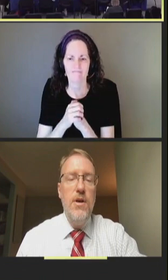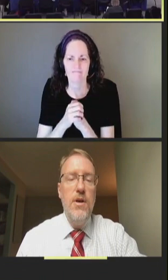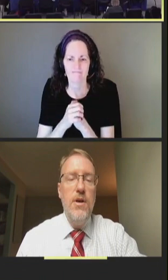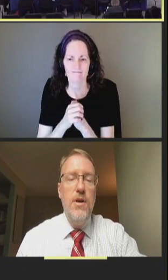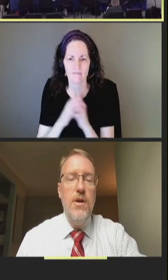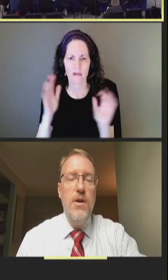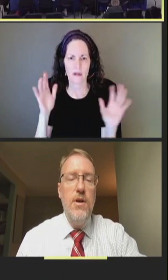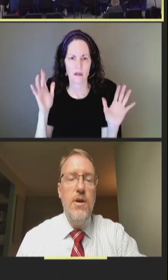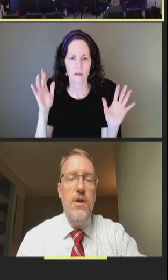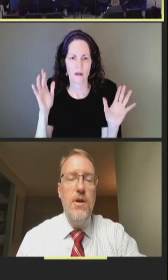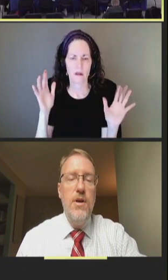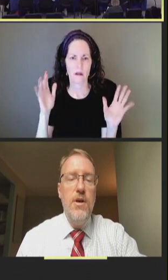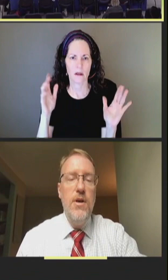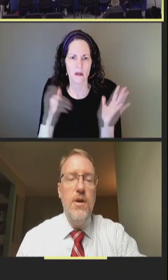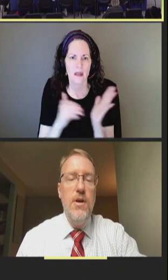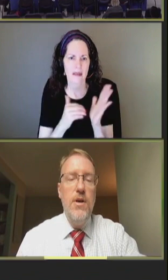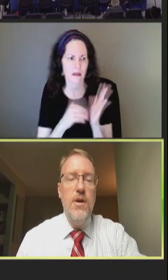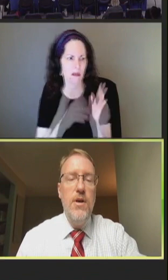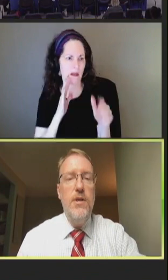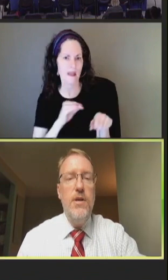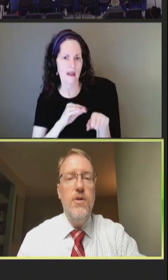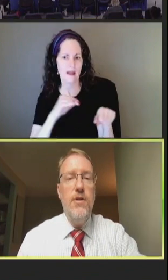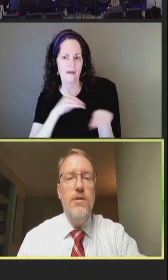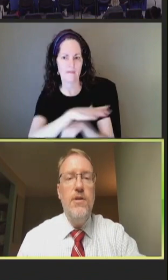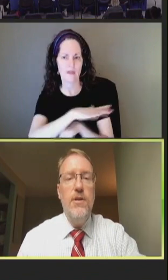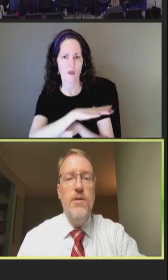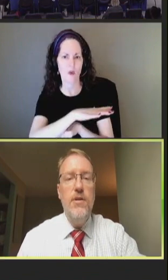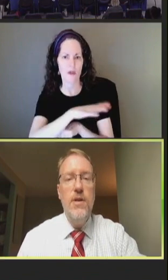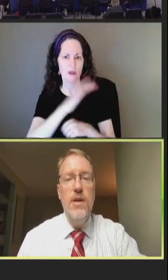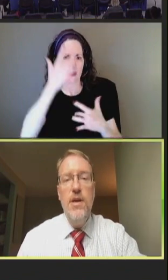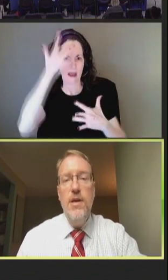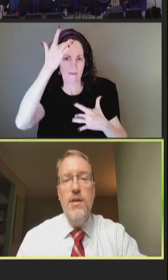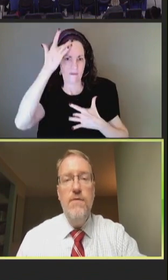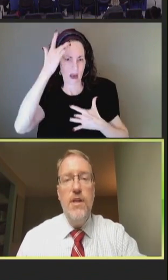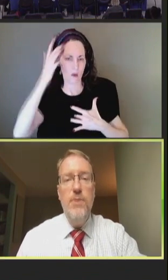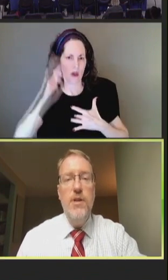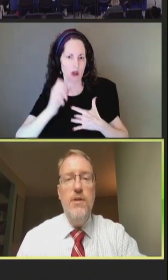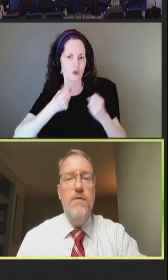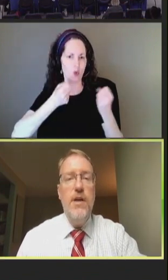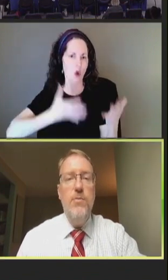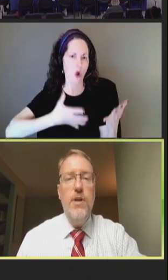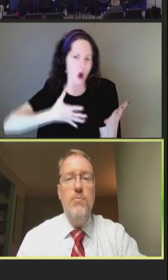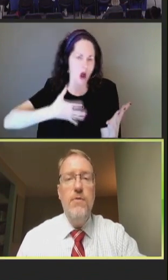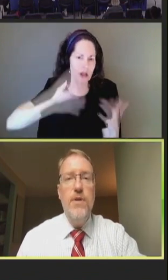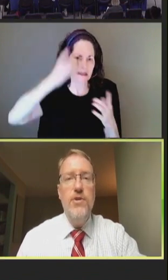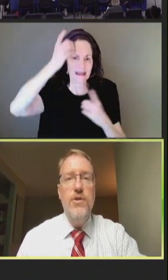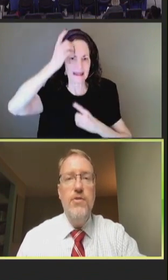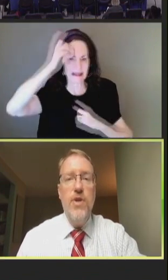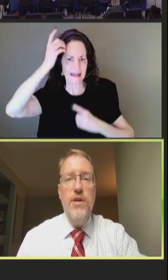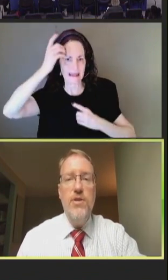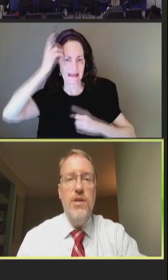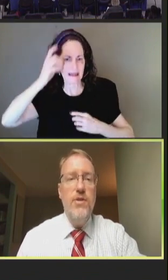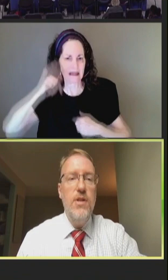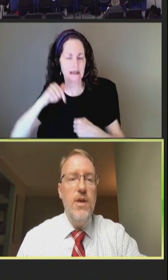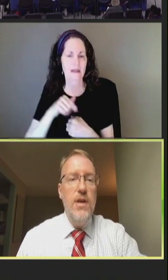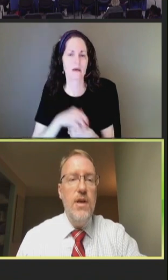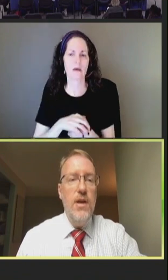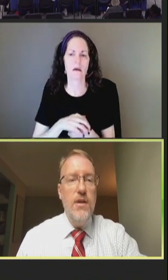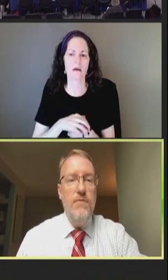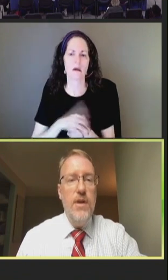Factors that influence the virus's ability to transmit and cause disease, developing and evaluating prevention